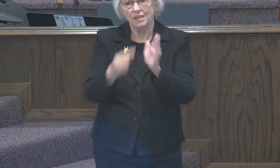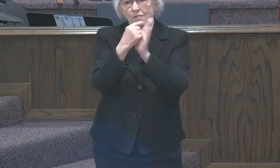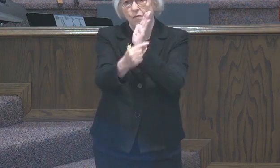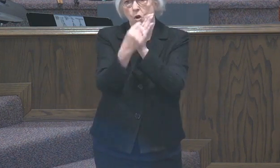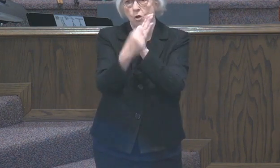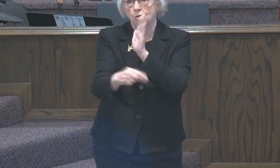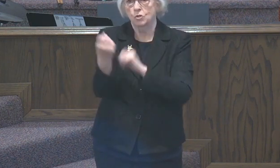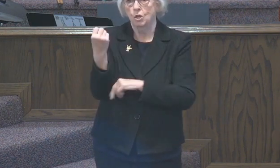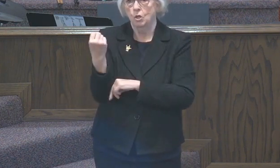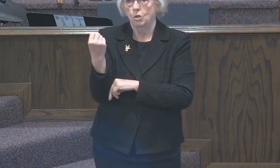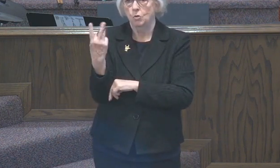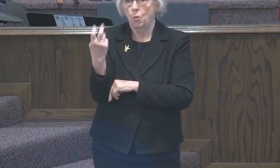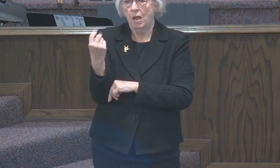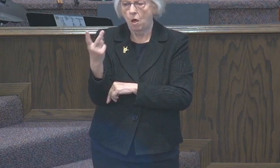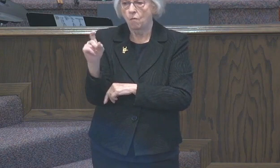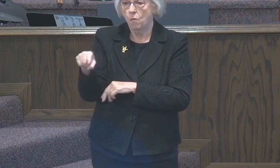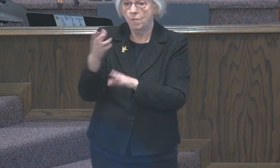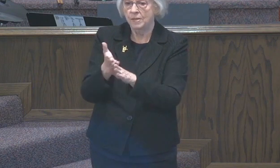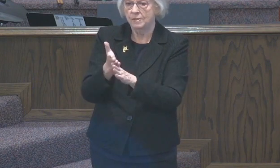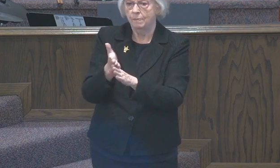at 1 through 11.